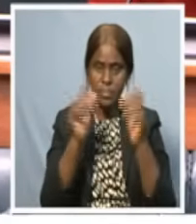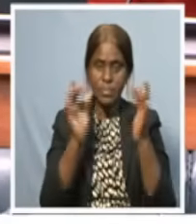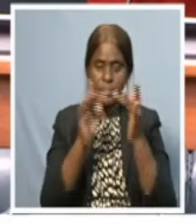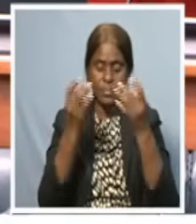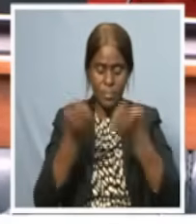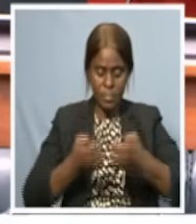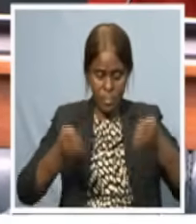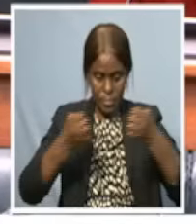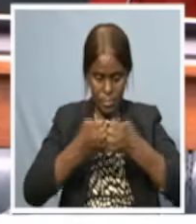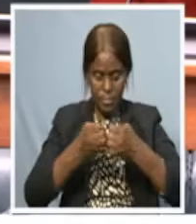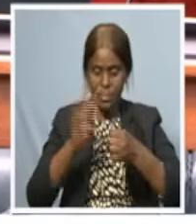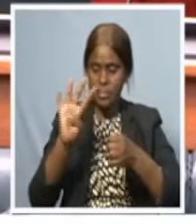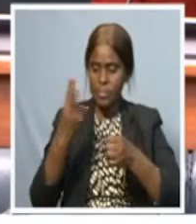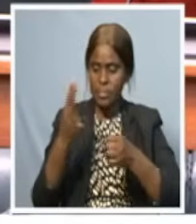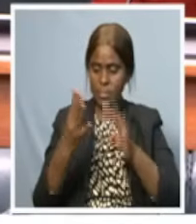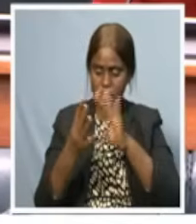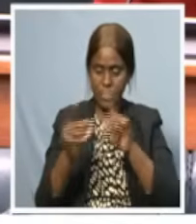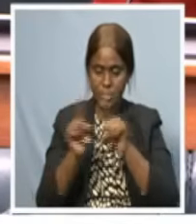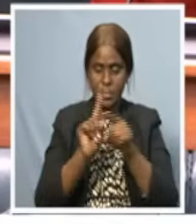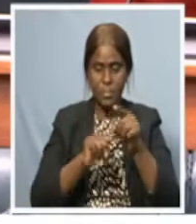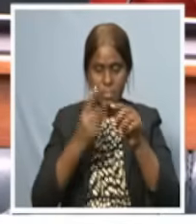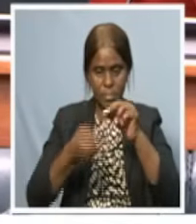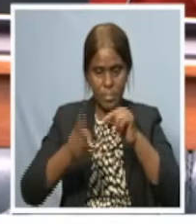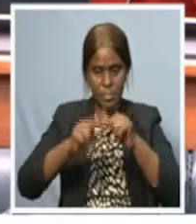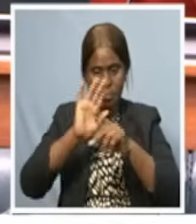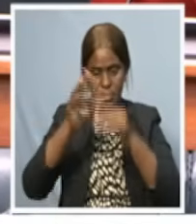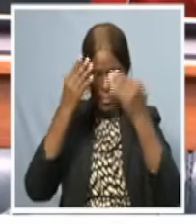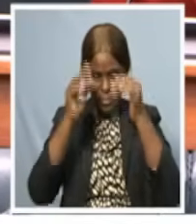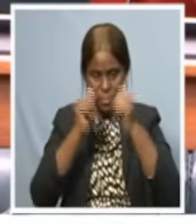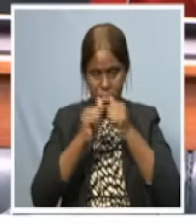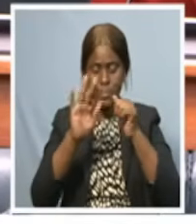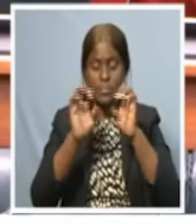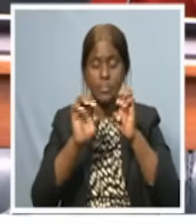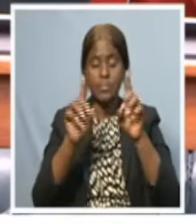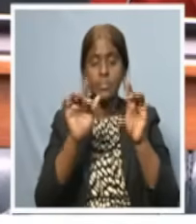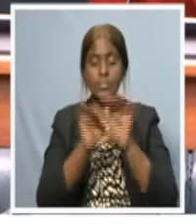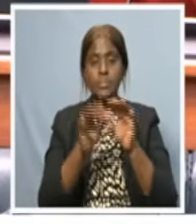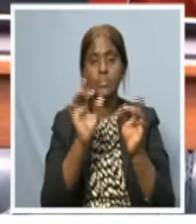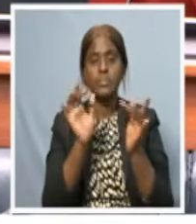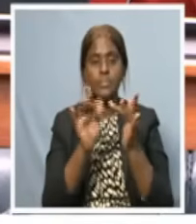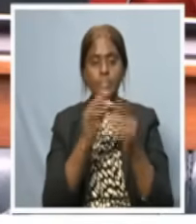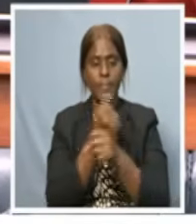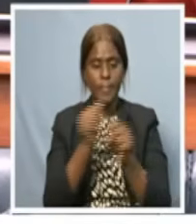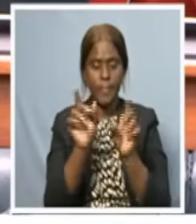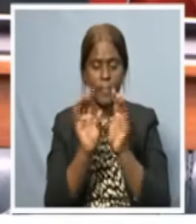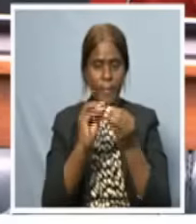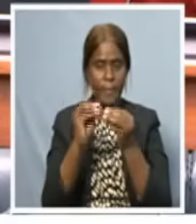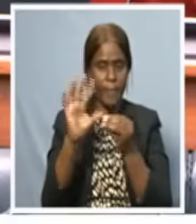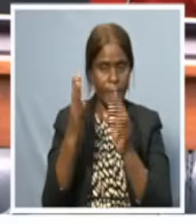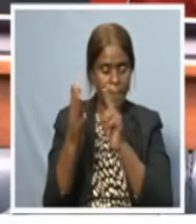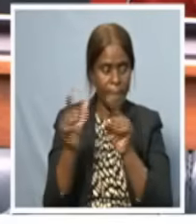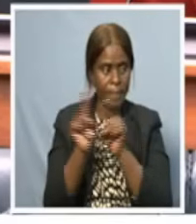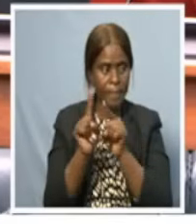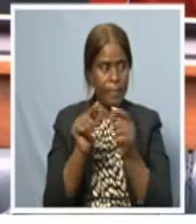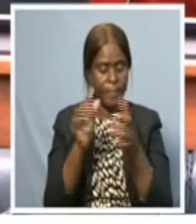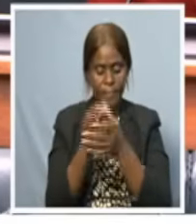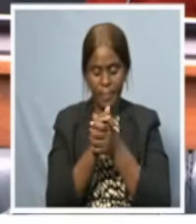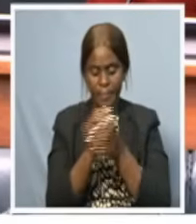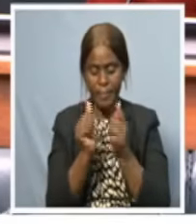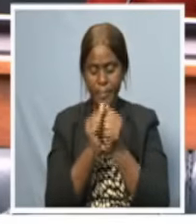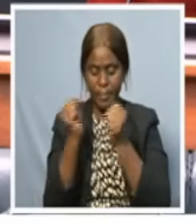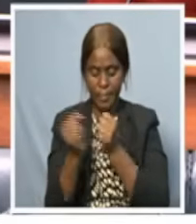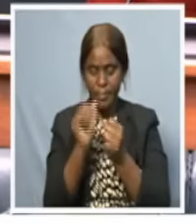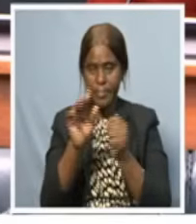online environment. Number 4, increasing awareness and education on digital safety. Number 5, harmonizing